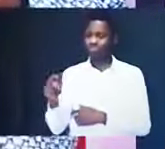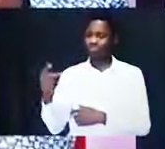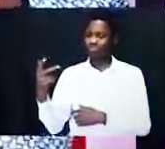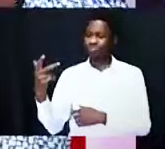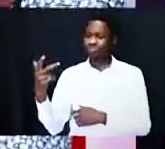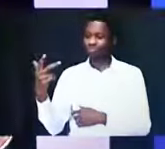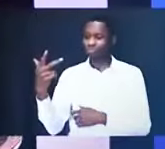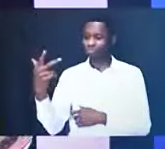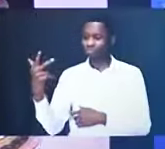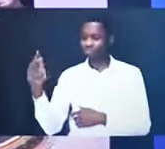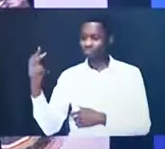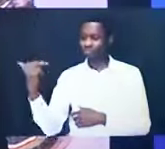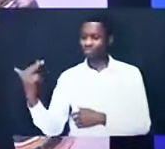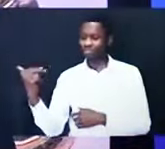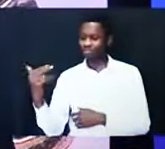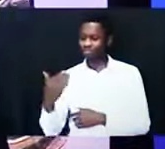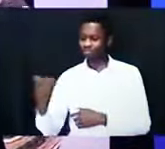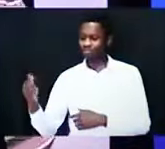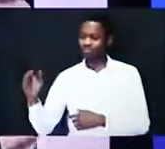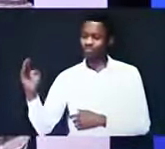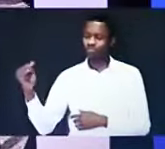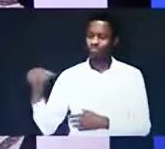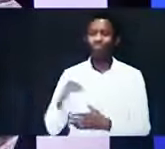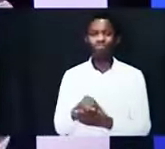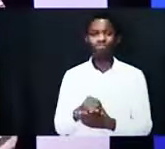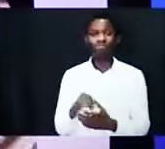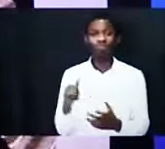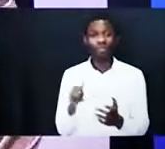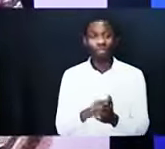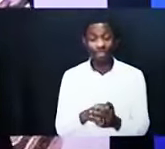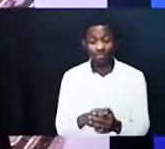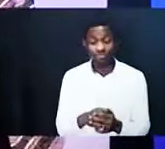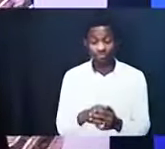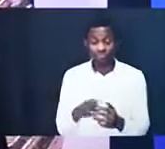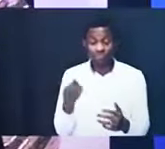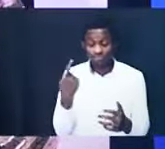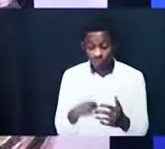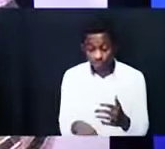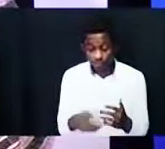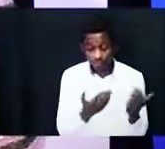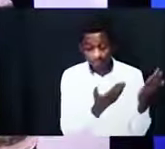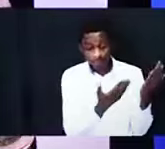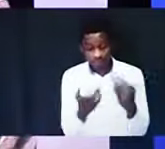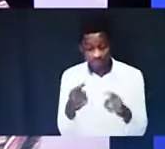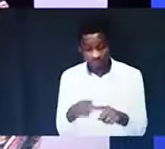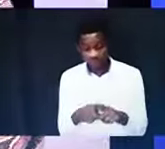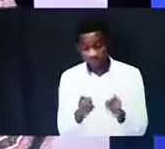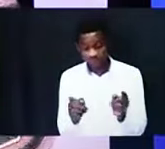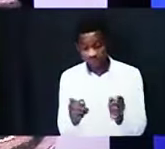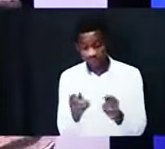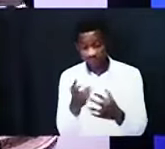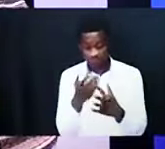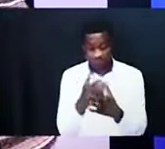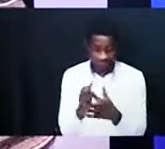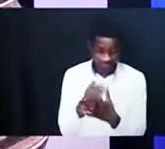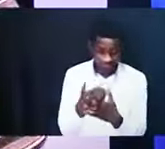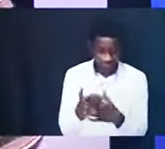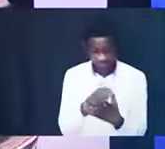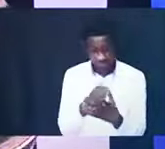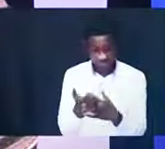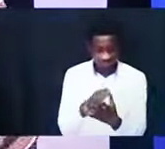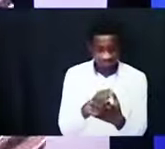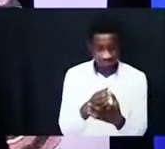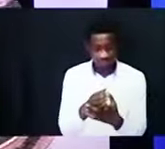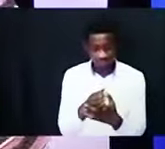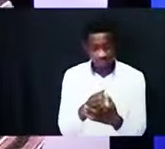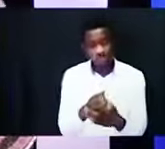brings difference between spiritual people or what brings